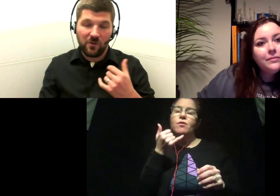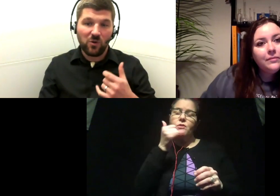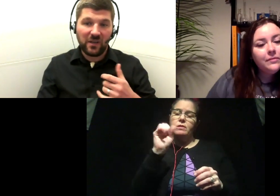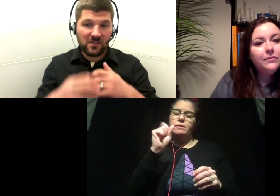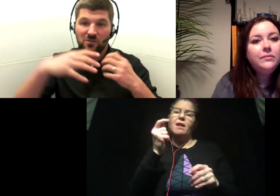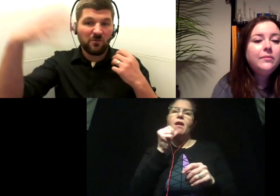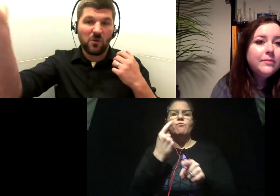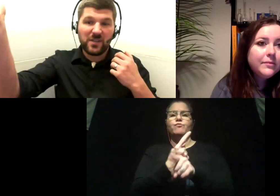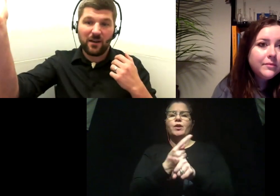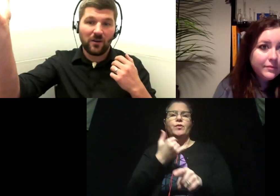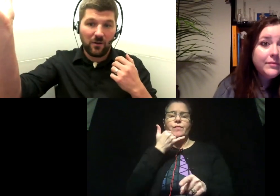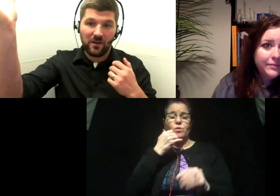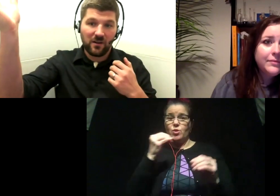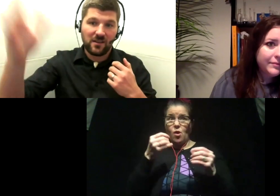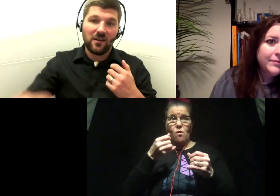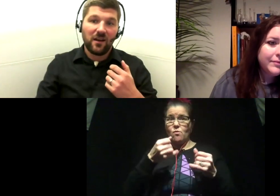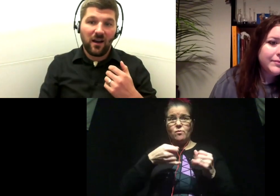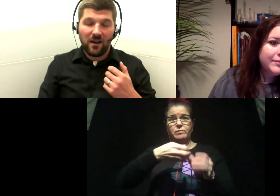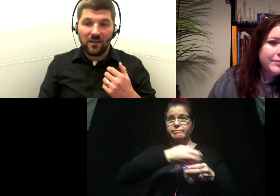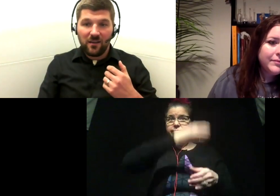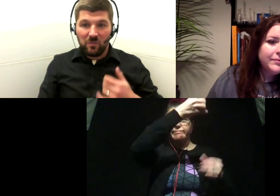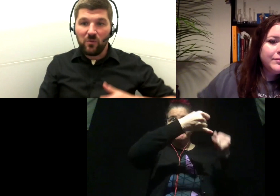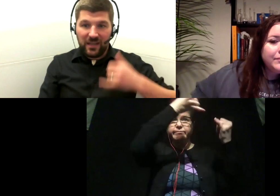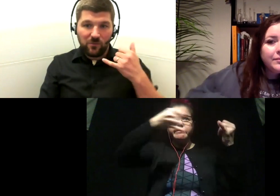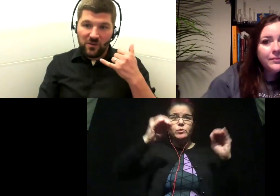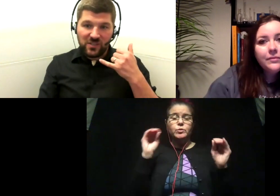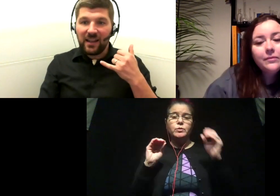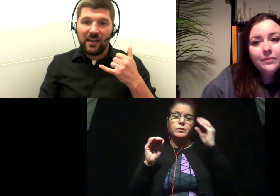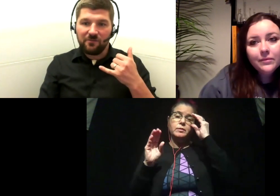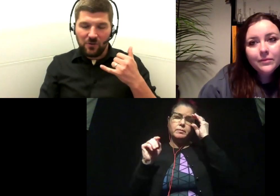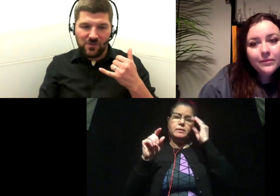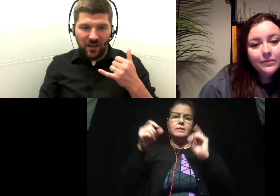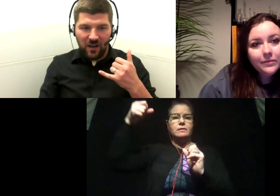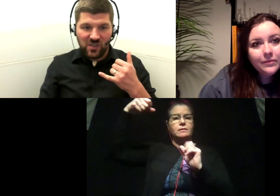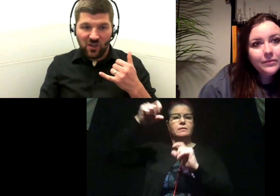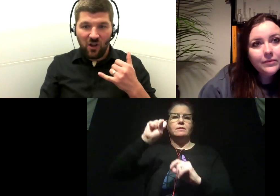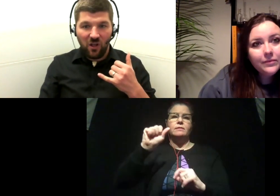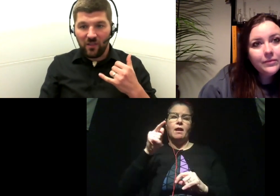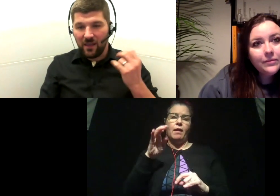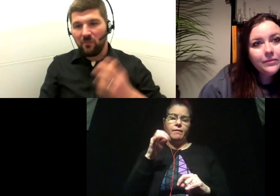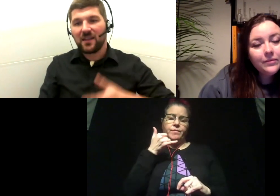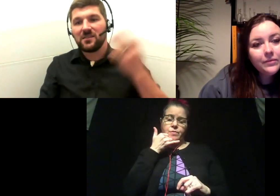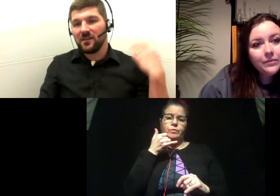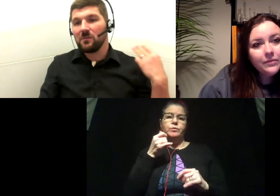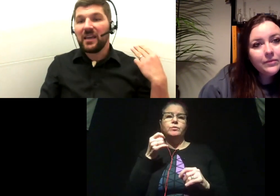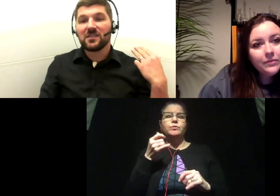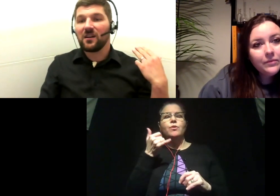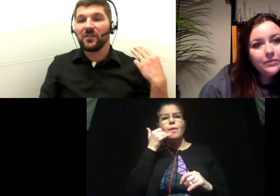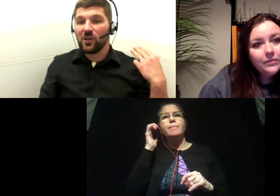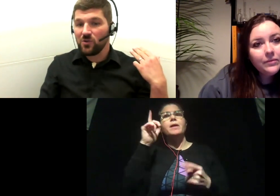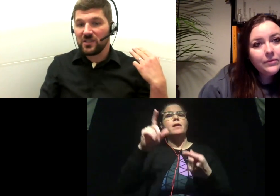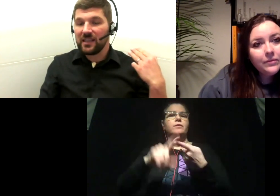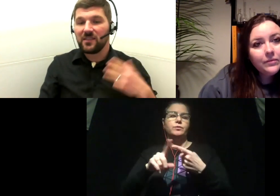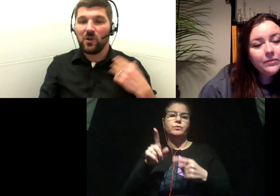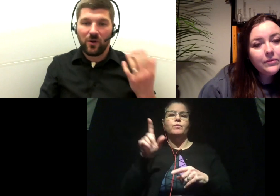regular phone because there's no phone tower anywhere near us. But we use satellite phones to call like back to the base on